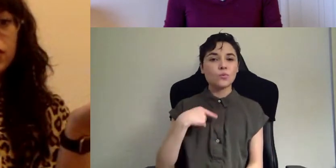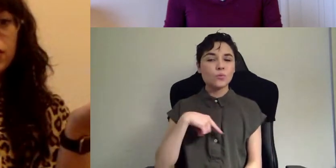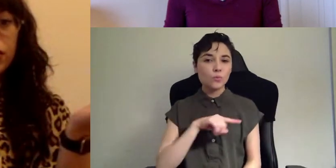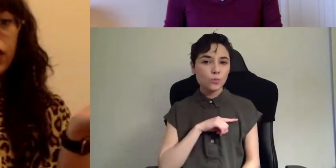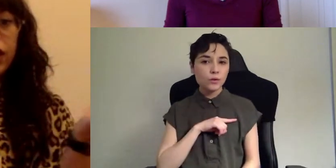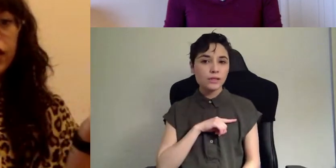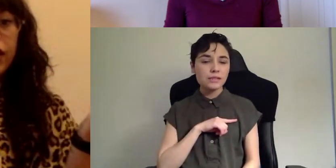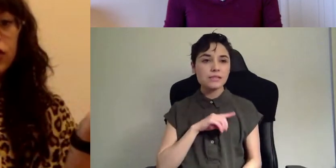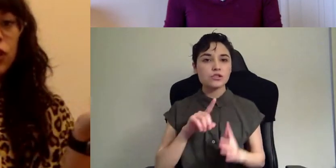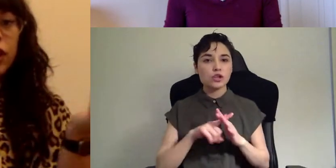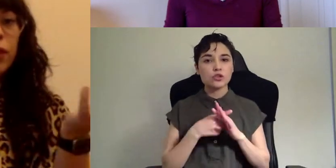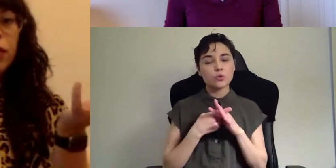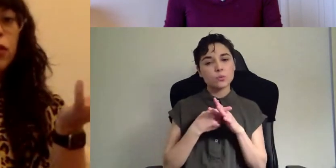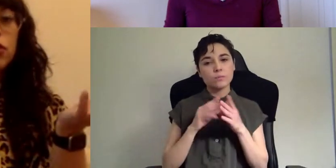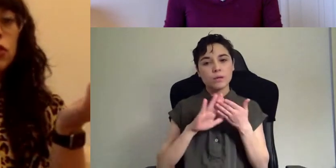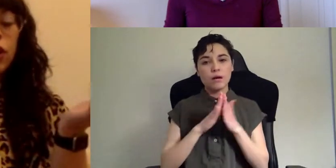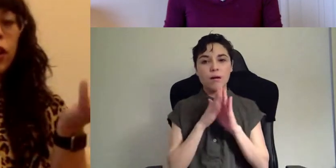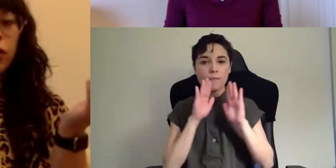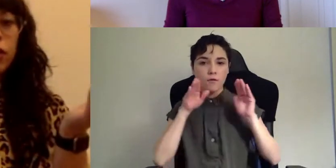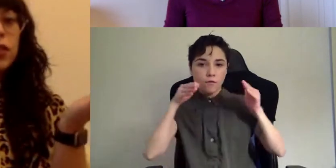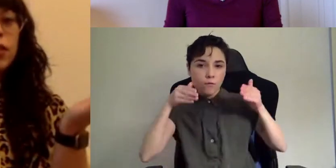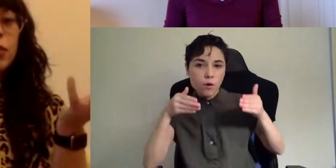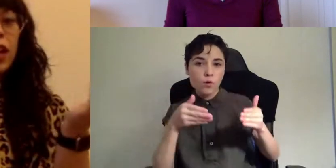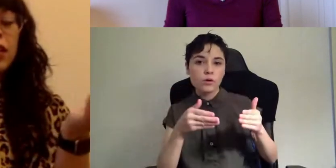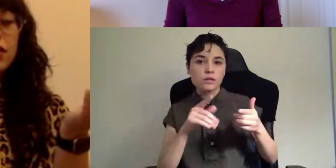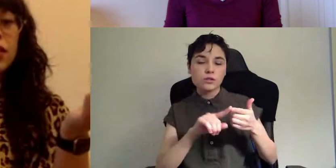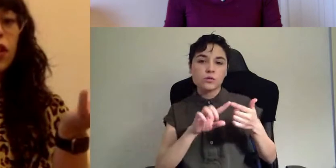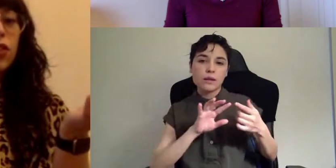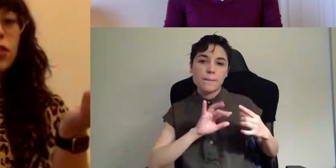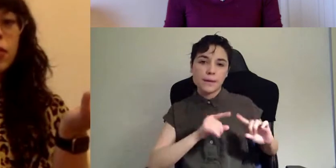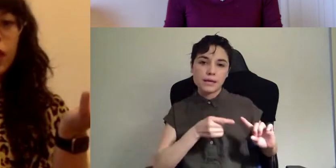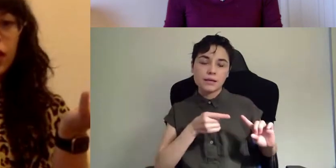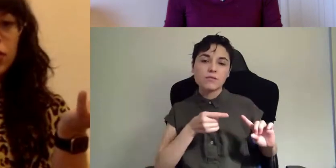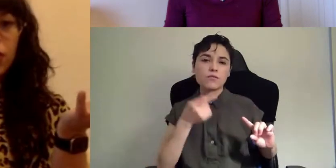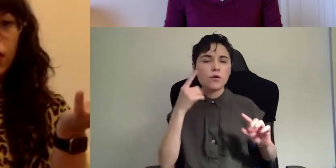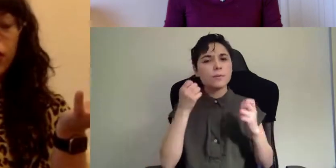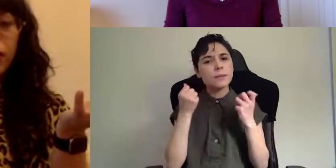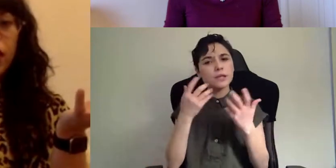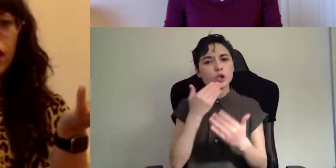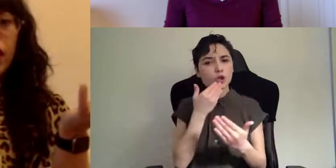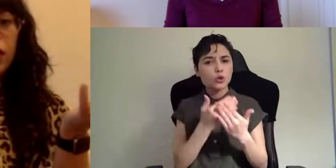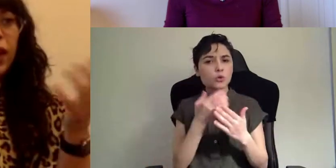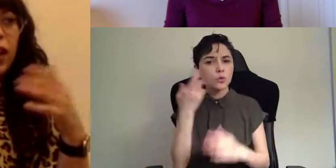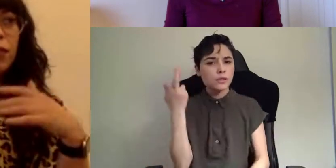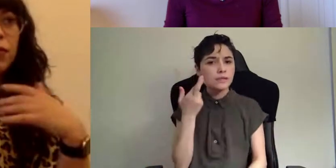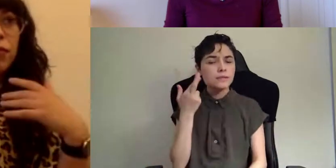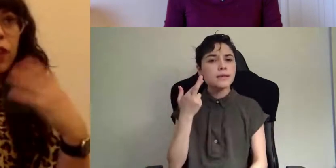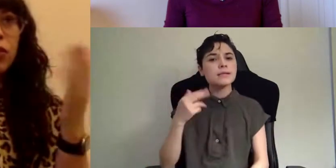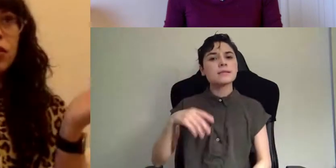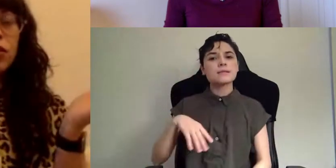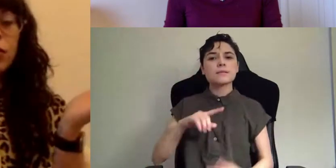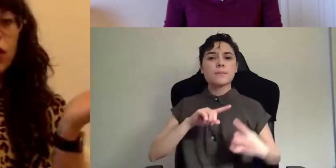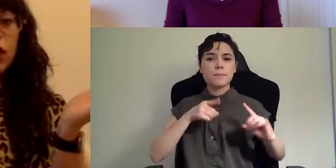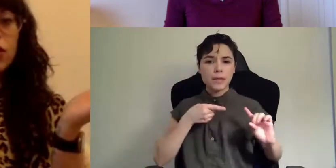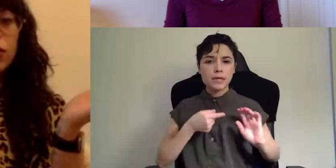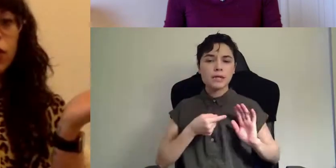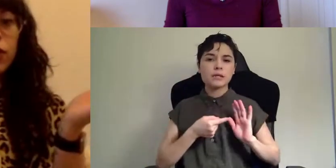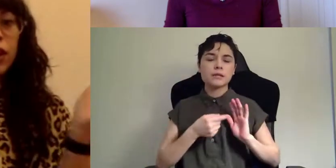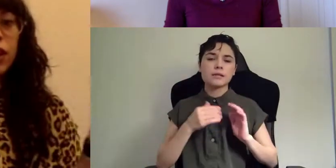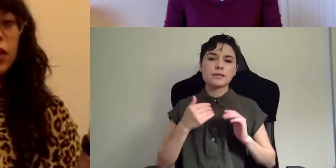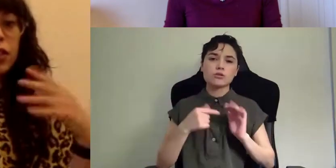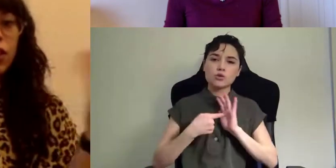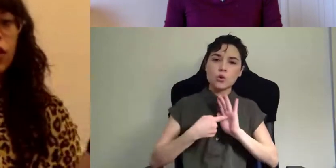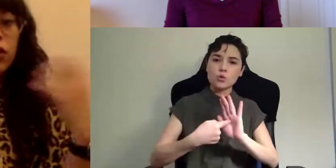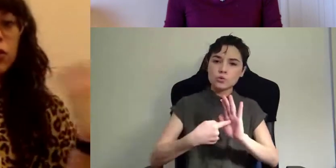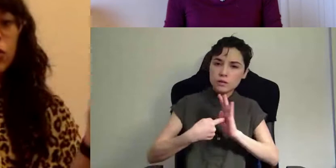good reasons, for like straight up evolutionary reasons. Pain is a signal something is wrong. And we have thousands, millions of